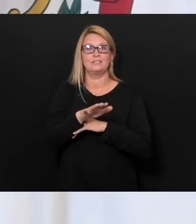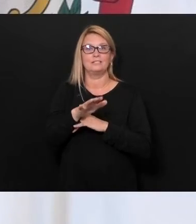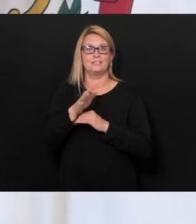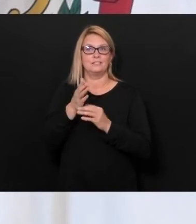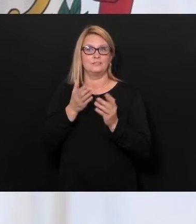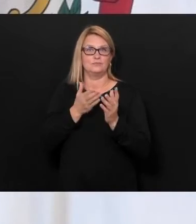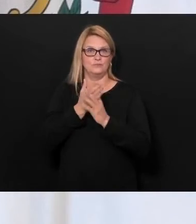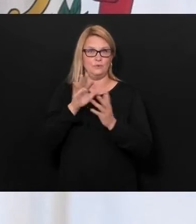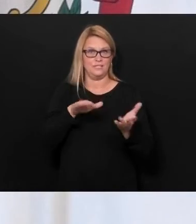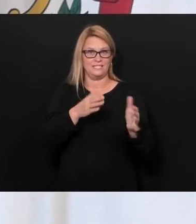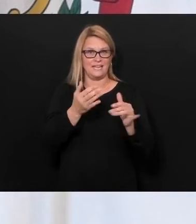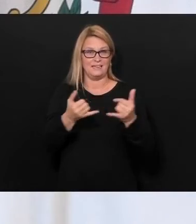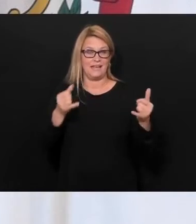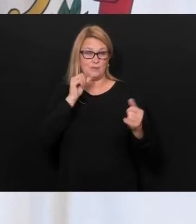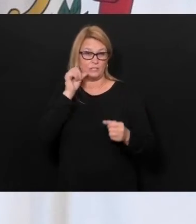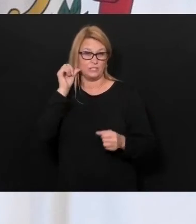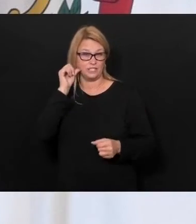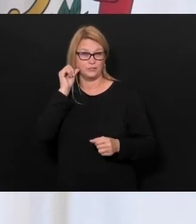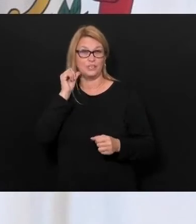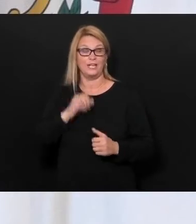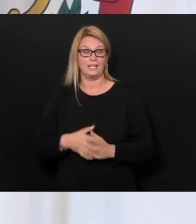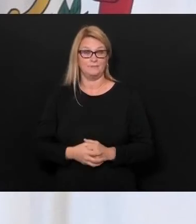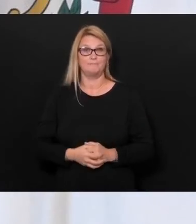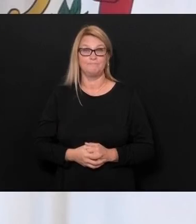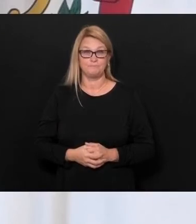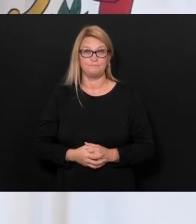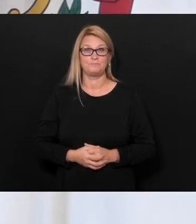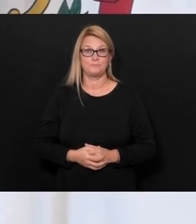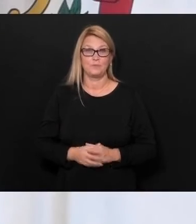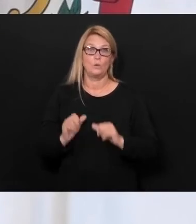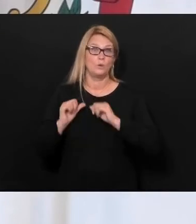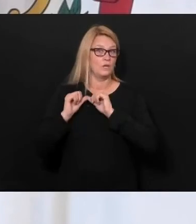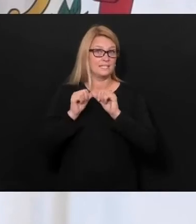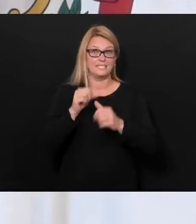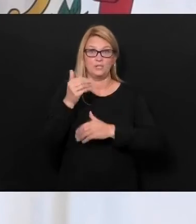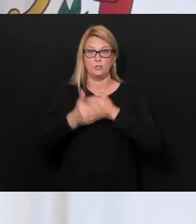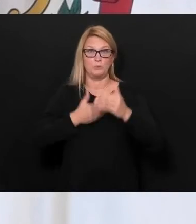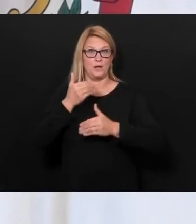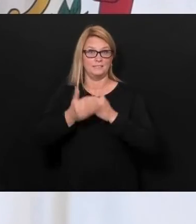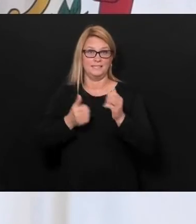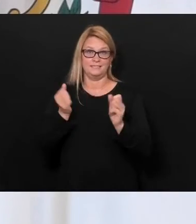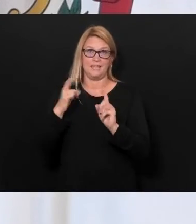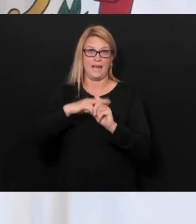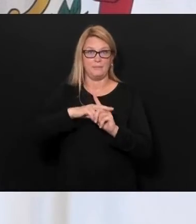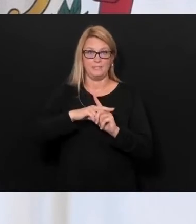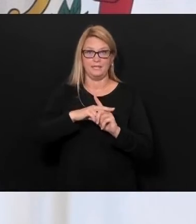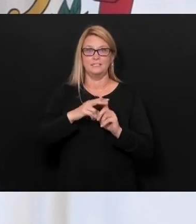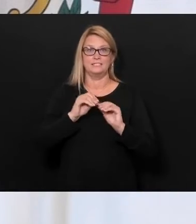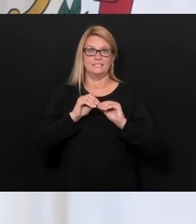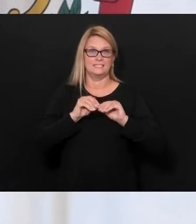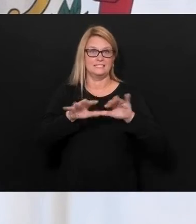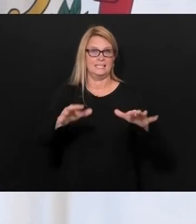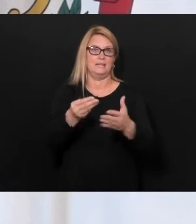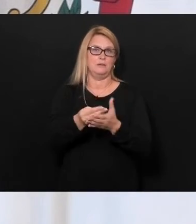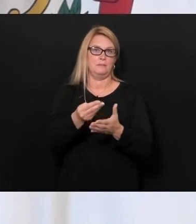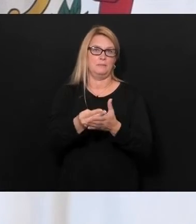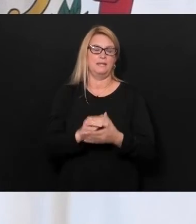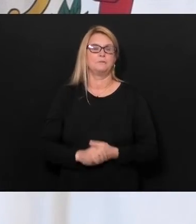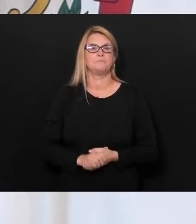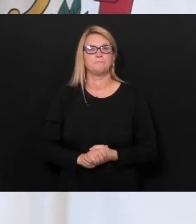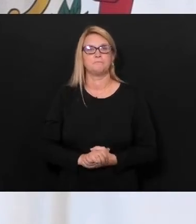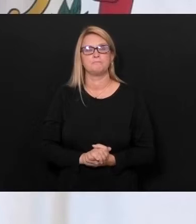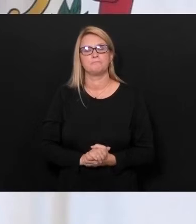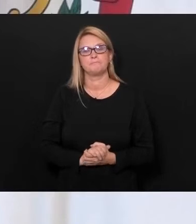our deadline, which was yesterday, and so we'll continue to process and get those dollars to our cities and our counties.